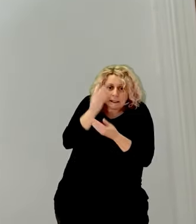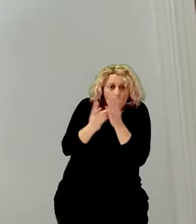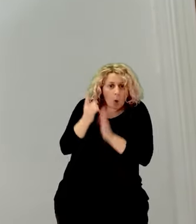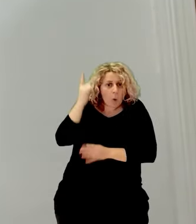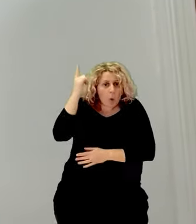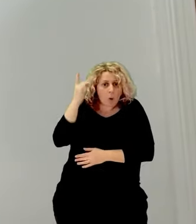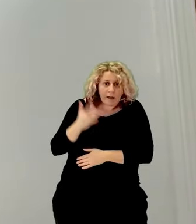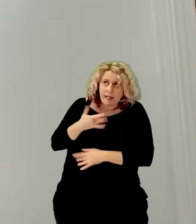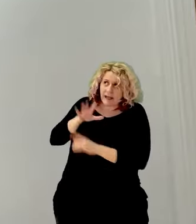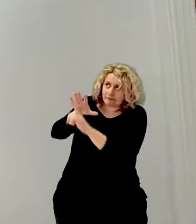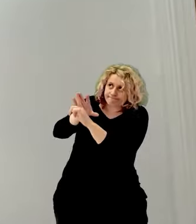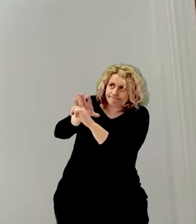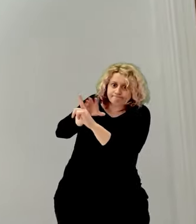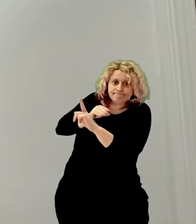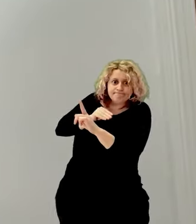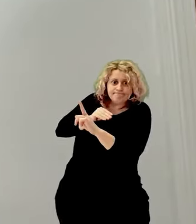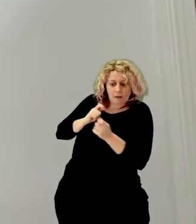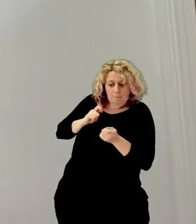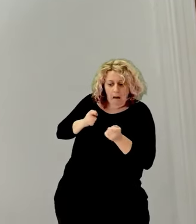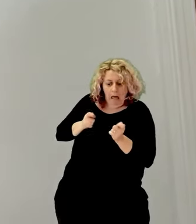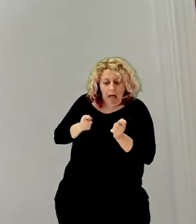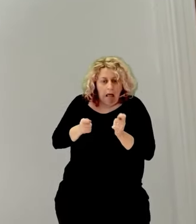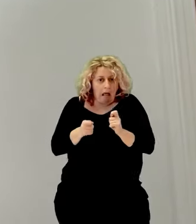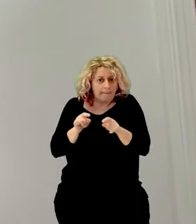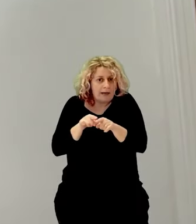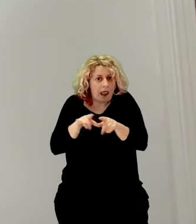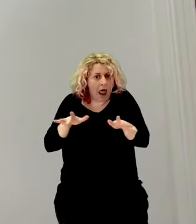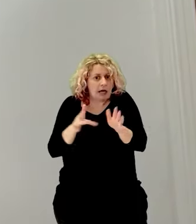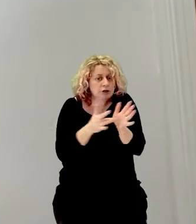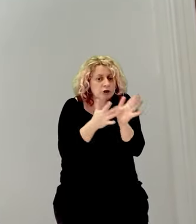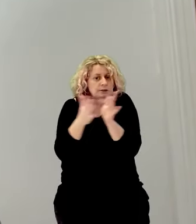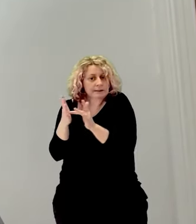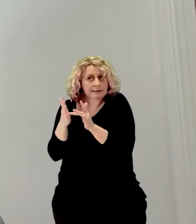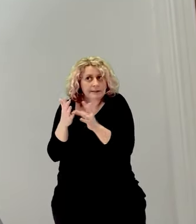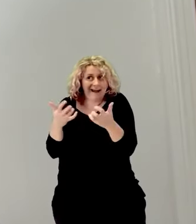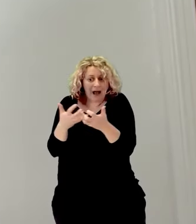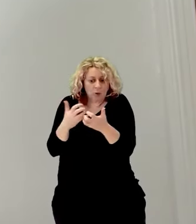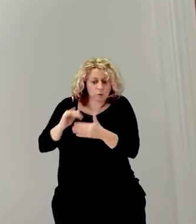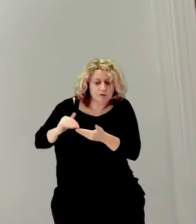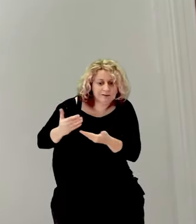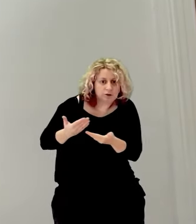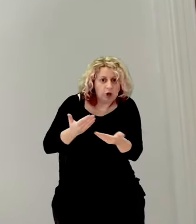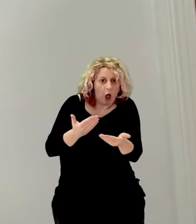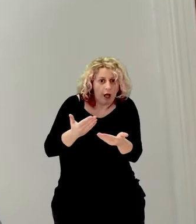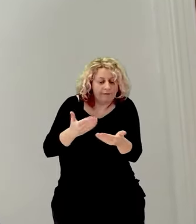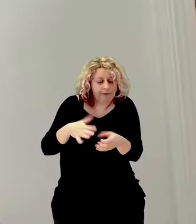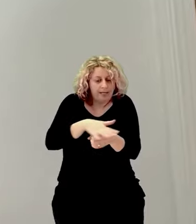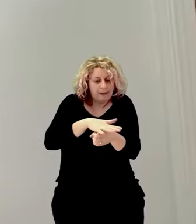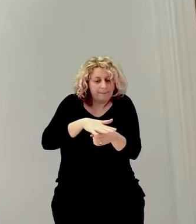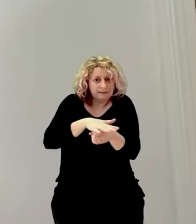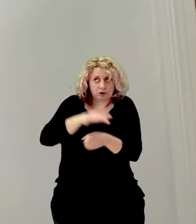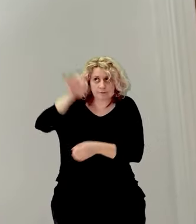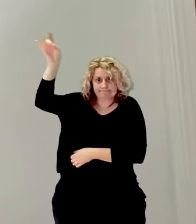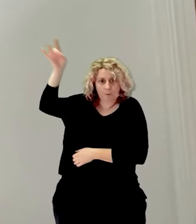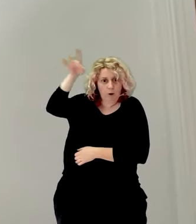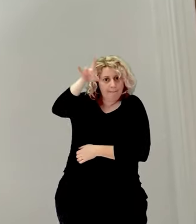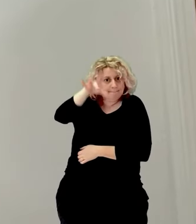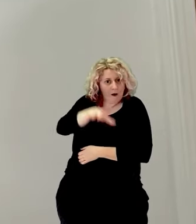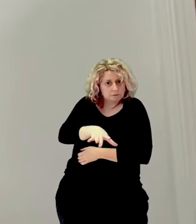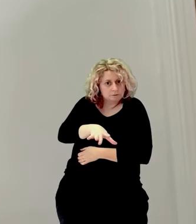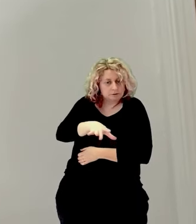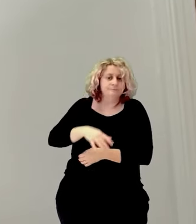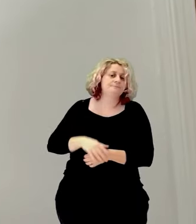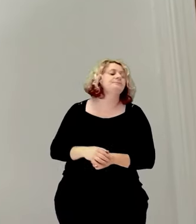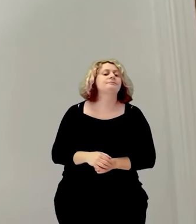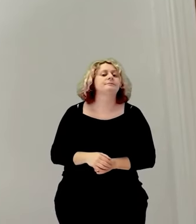with how to hear God's word, how to live and become like God's son, and how to serve God's mission exactly where he's